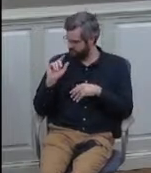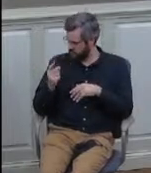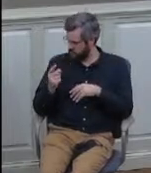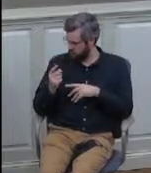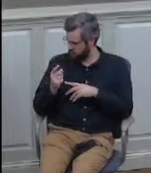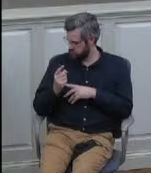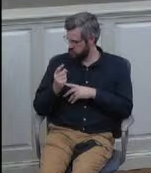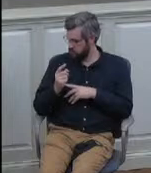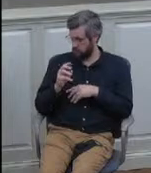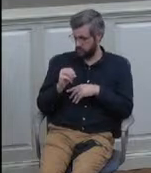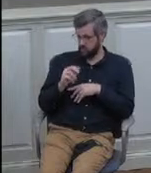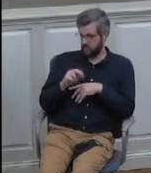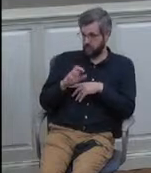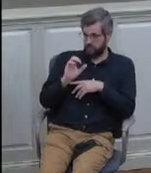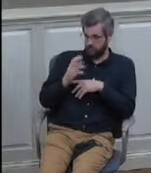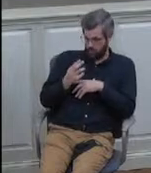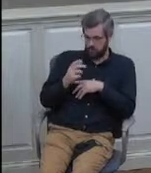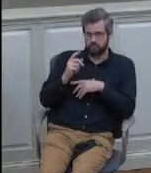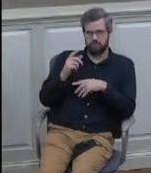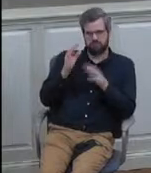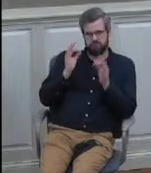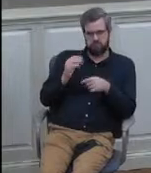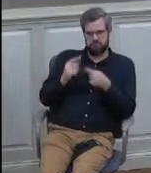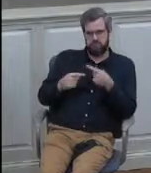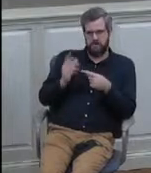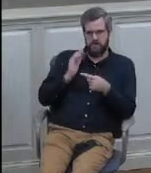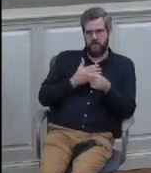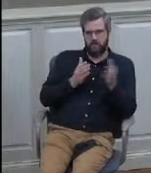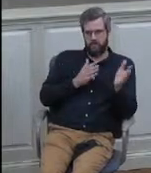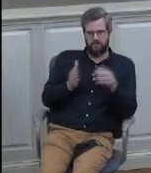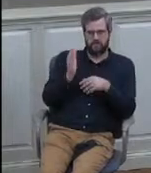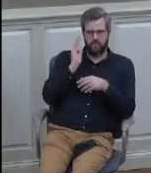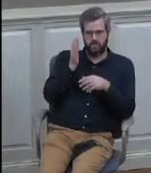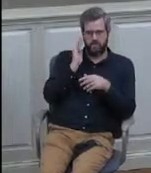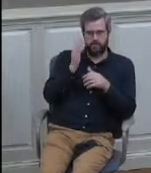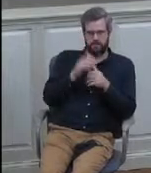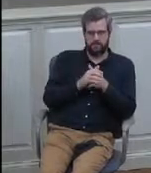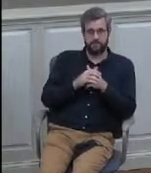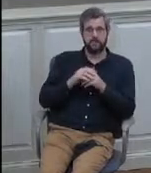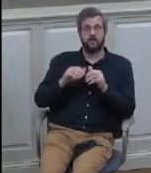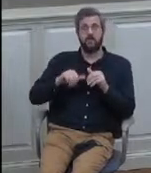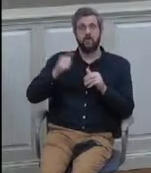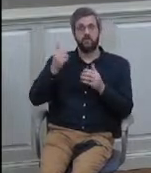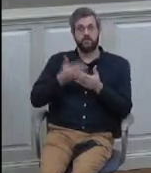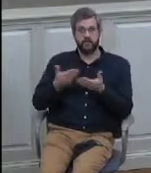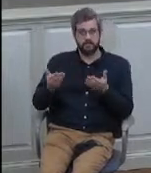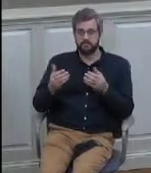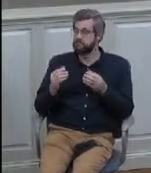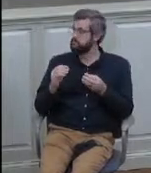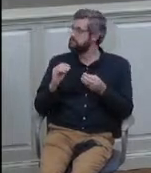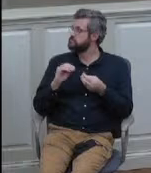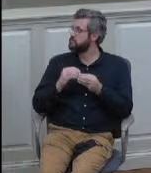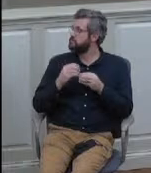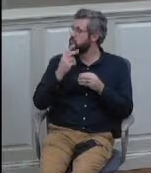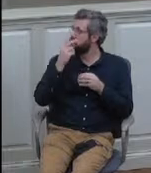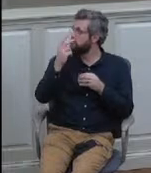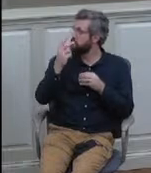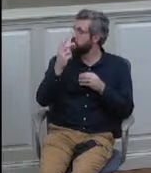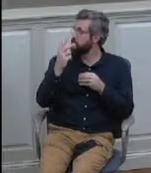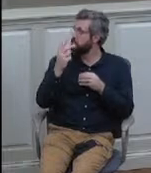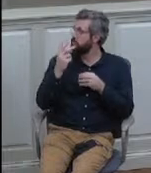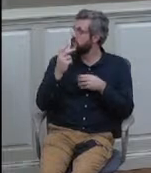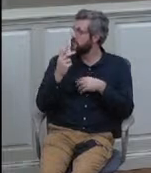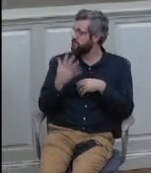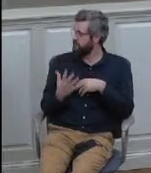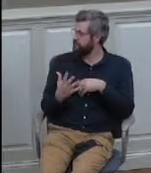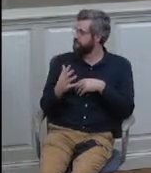made by March on our plans going forward. Some other things is obviously items 3 and 5, they